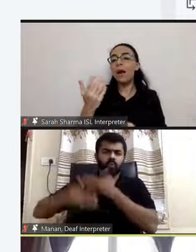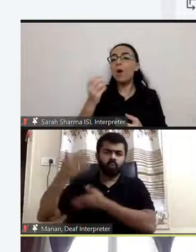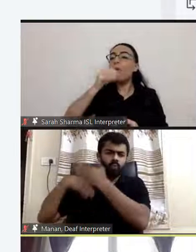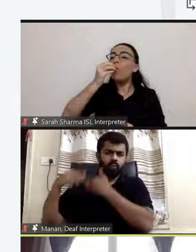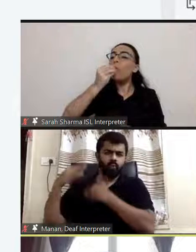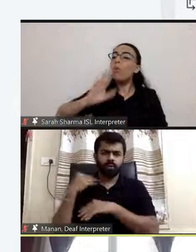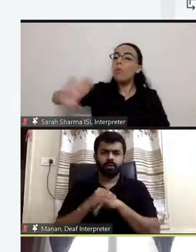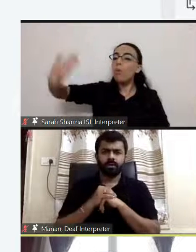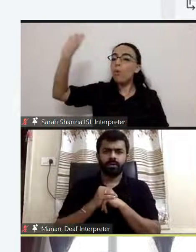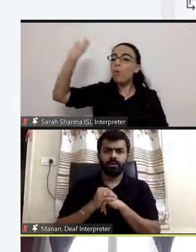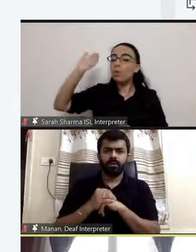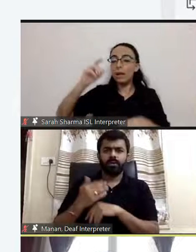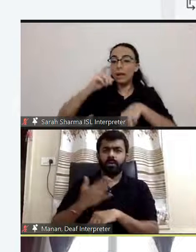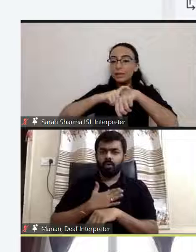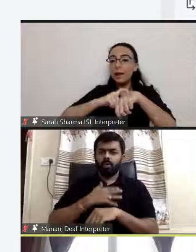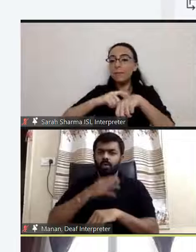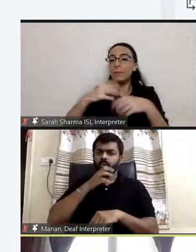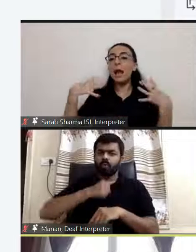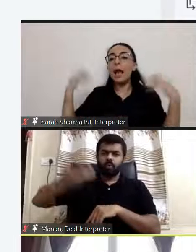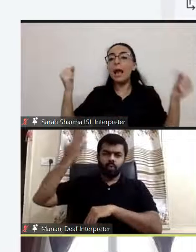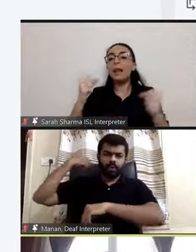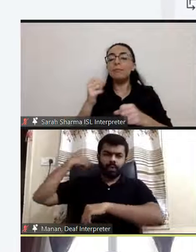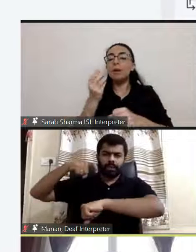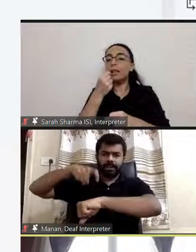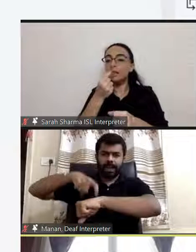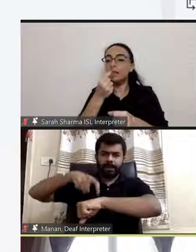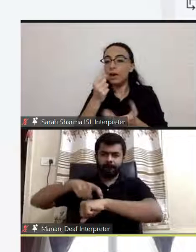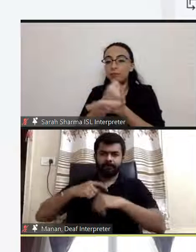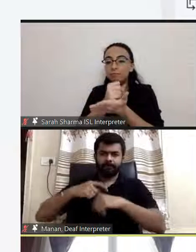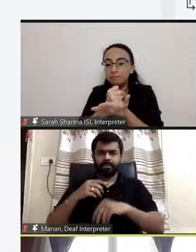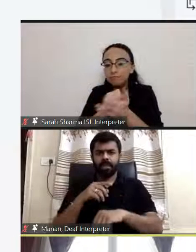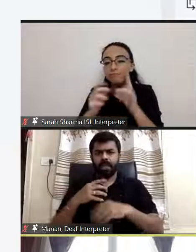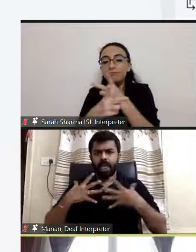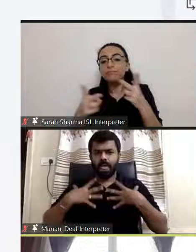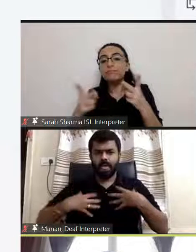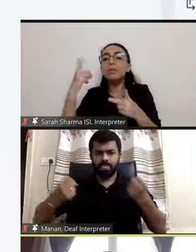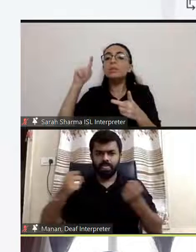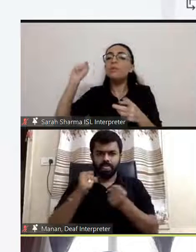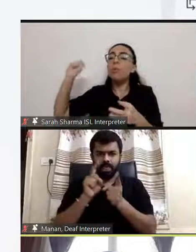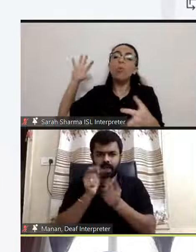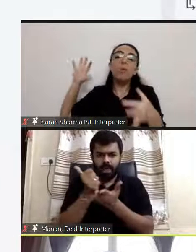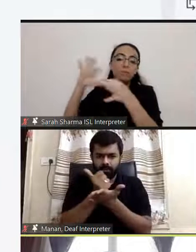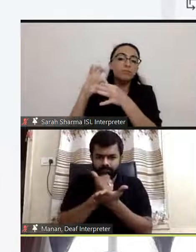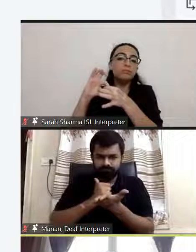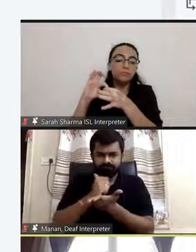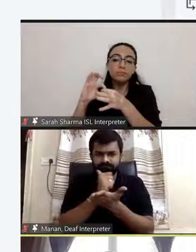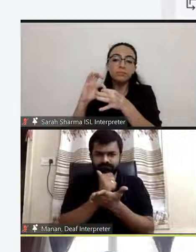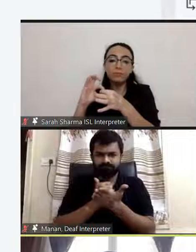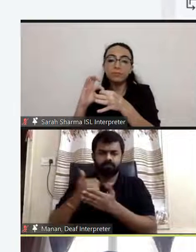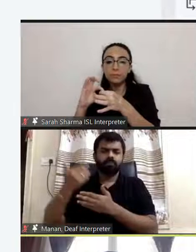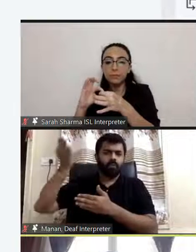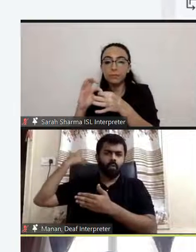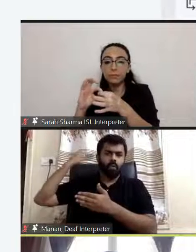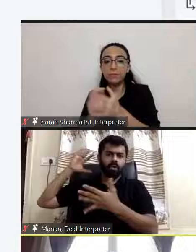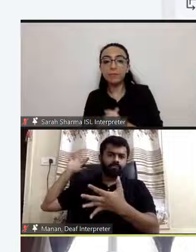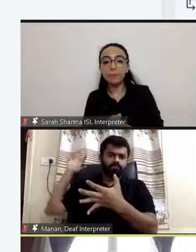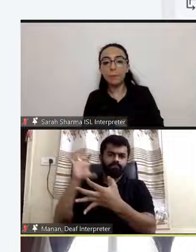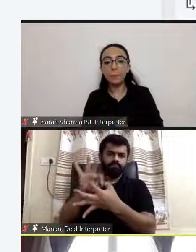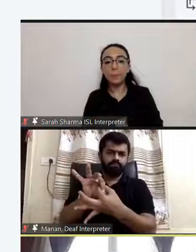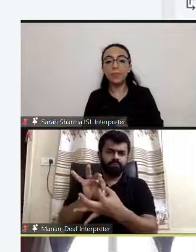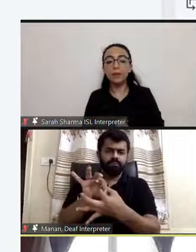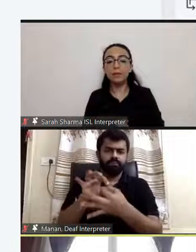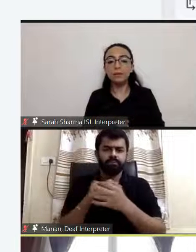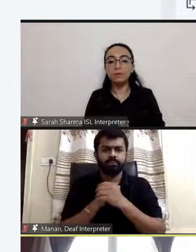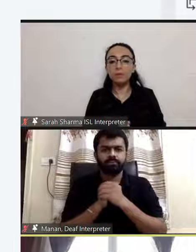to make sure they understand what they are doing, because most of the people who used to go to